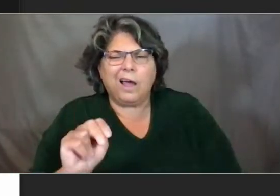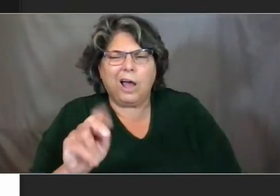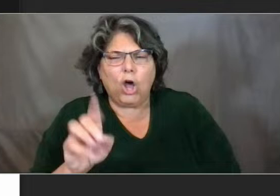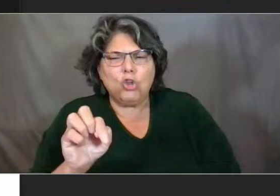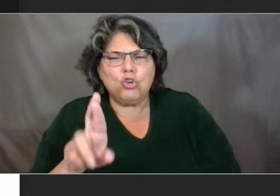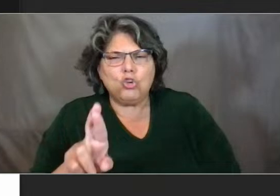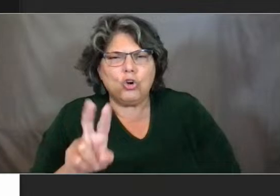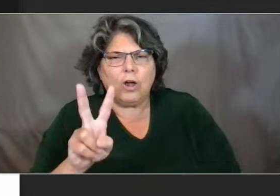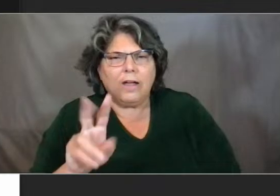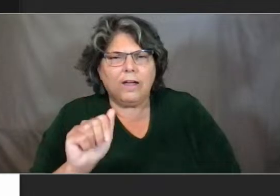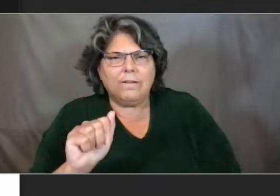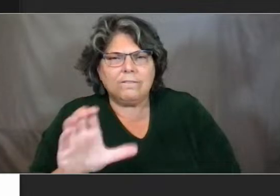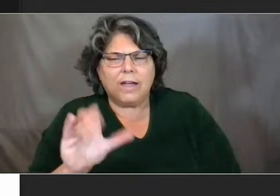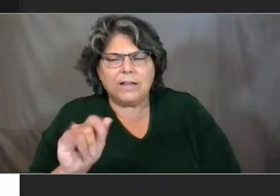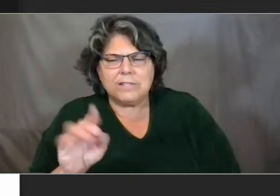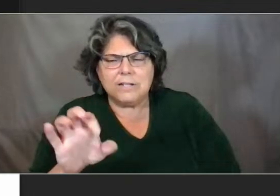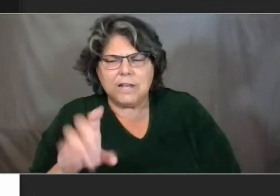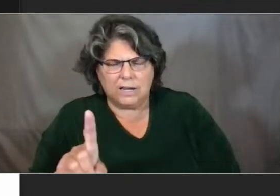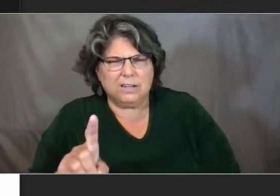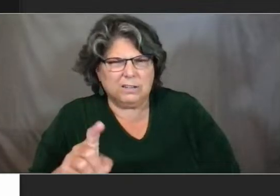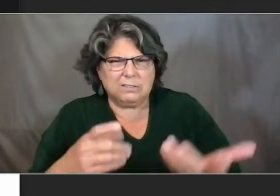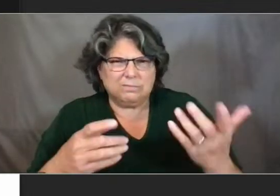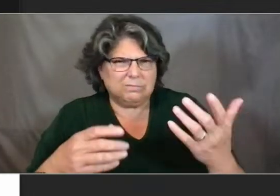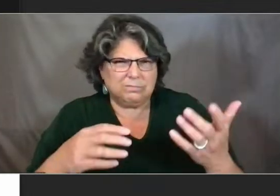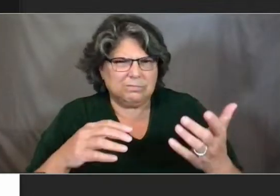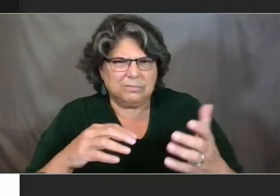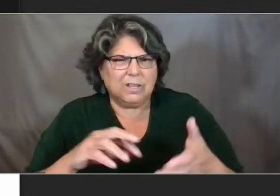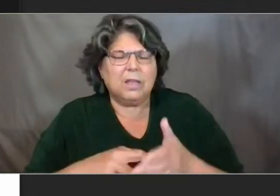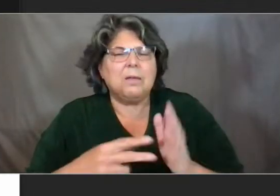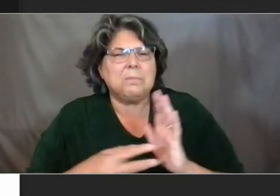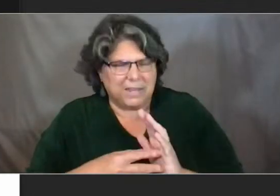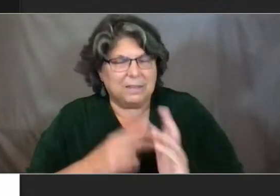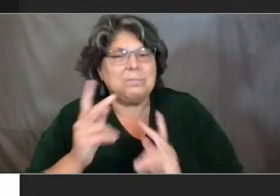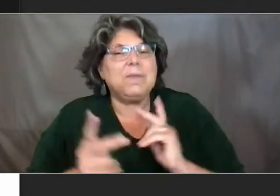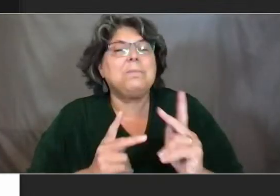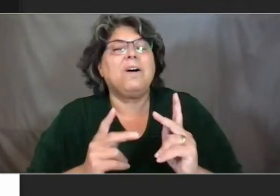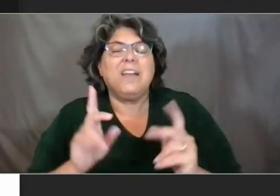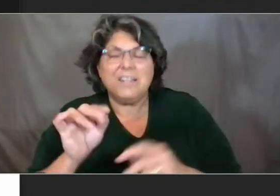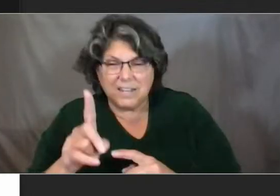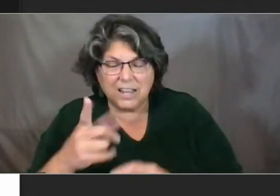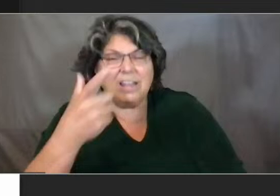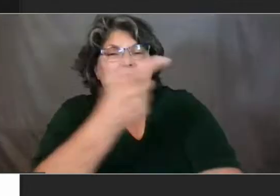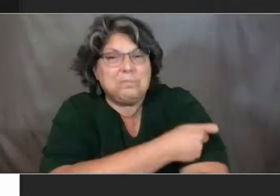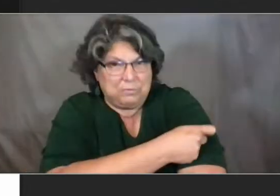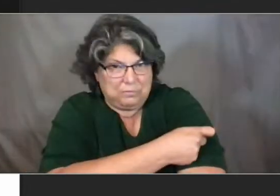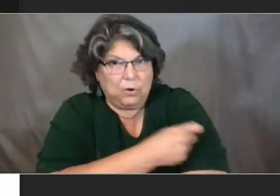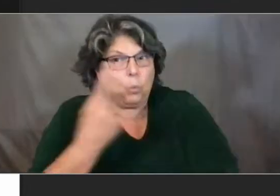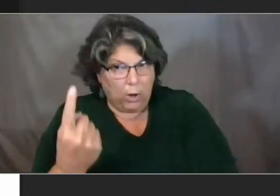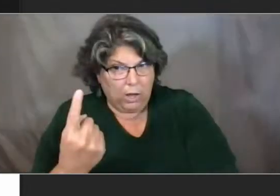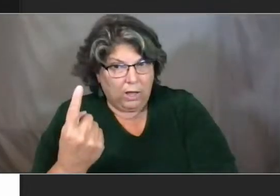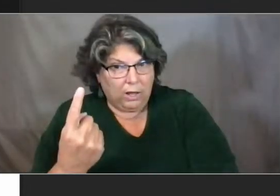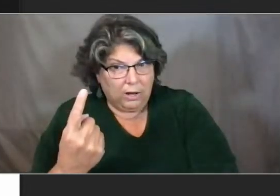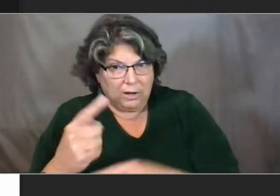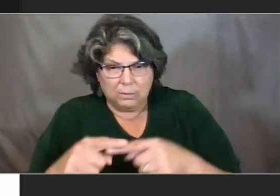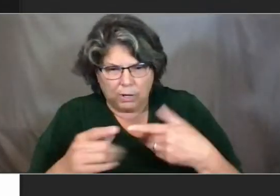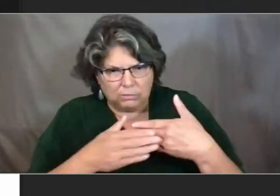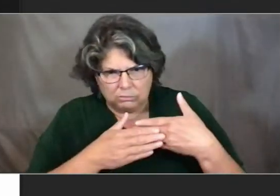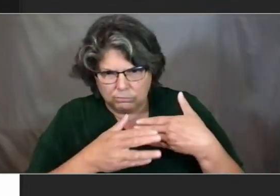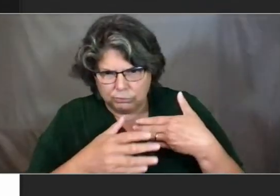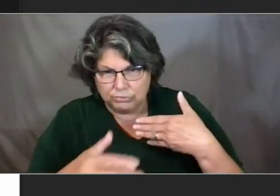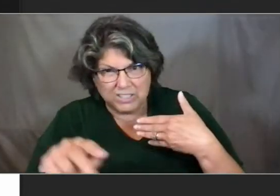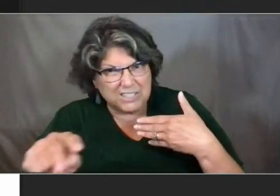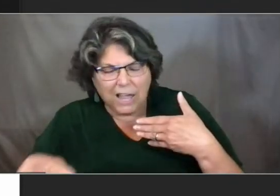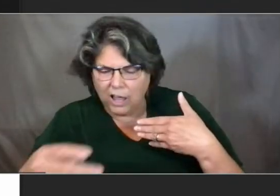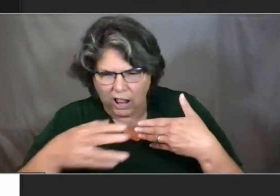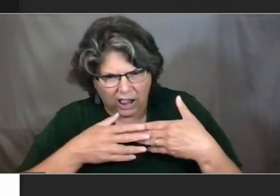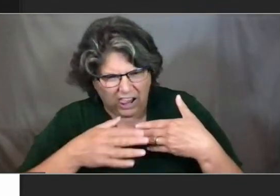is a group of people that we've identified that got their first dose, and then it's been more than 60 days, and they have not gotten their